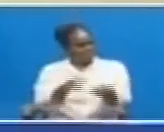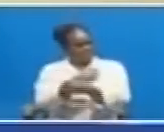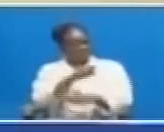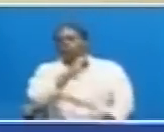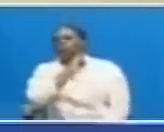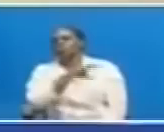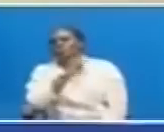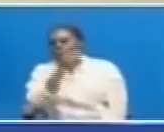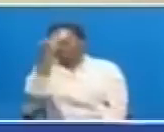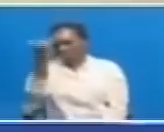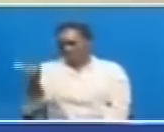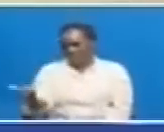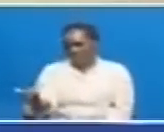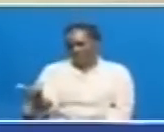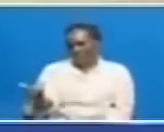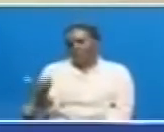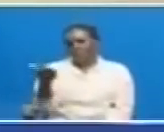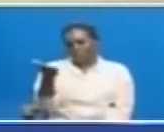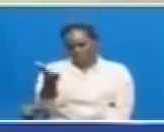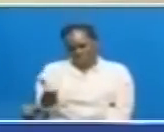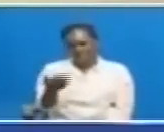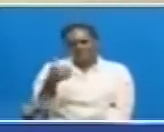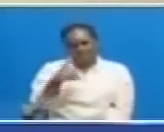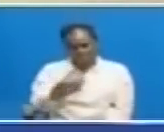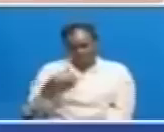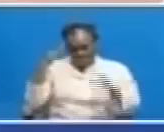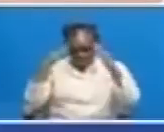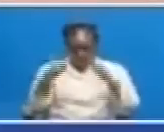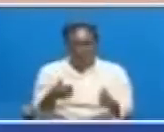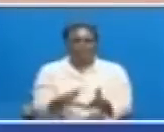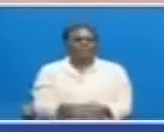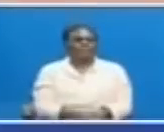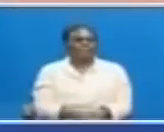it, because that is where I had to put it all over.